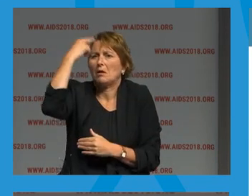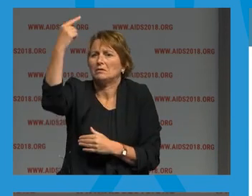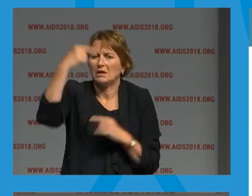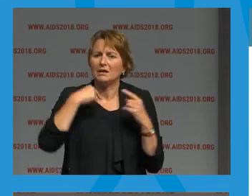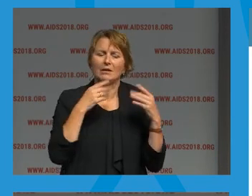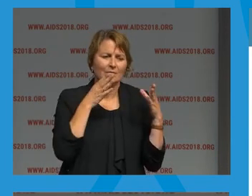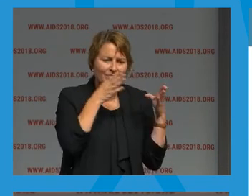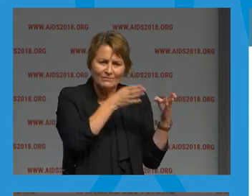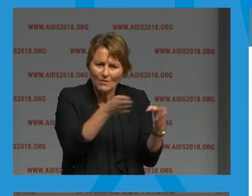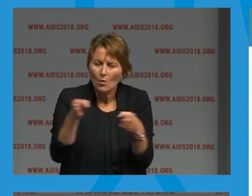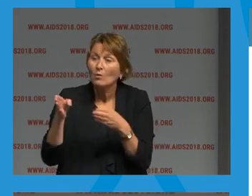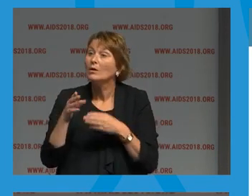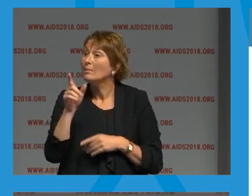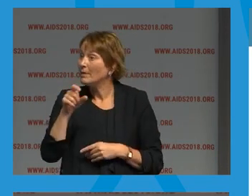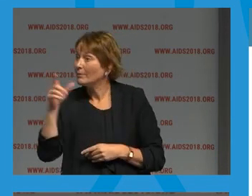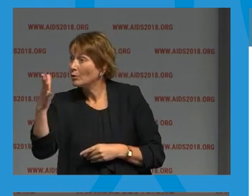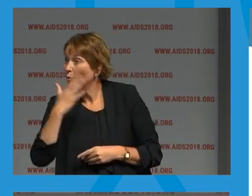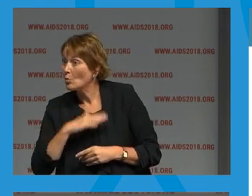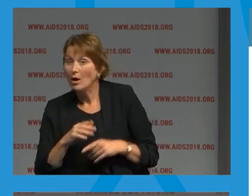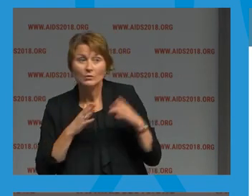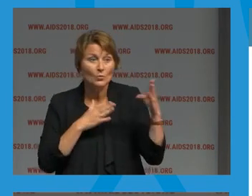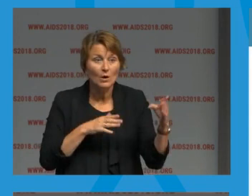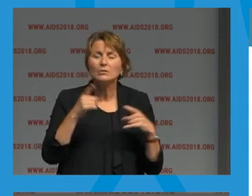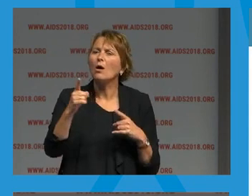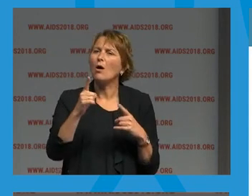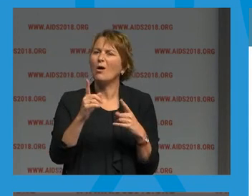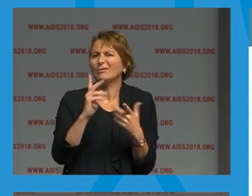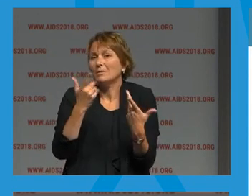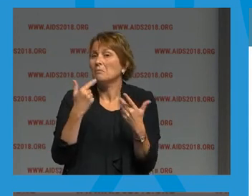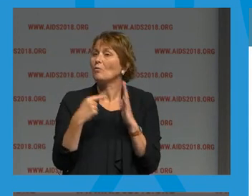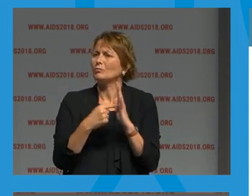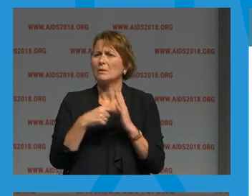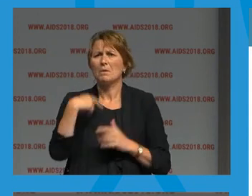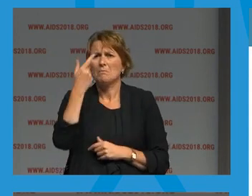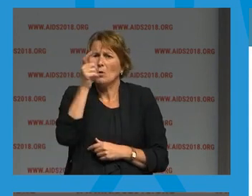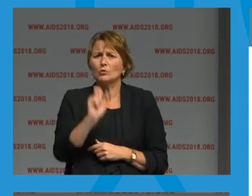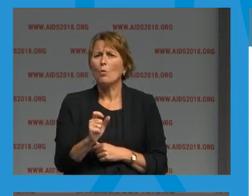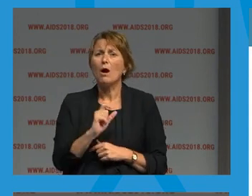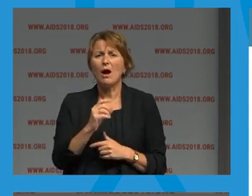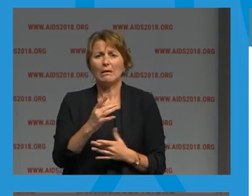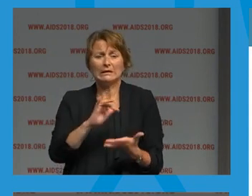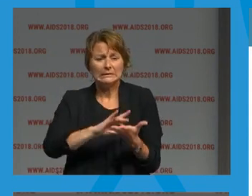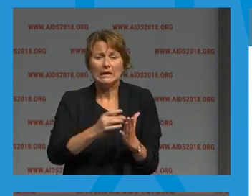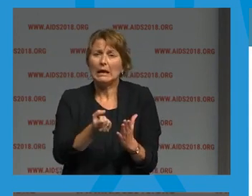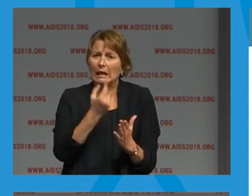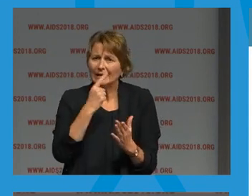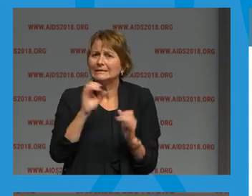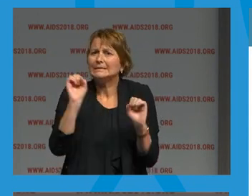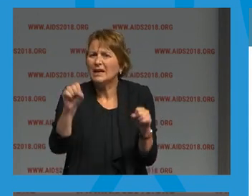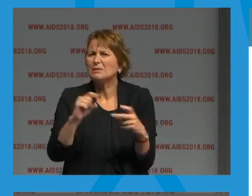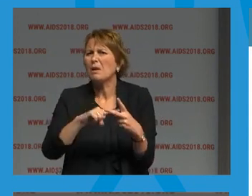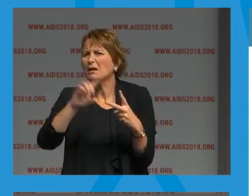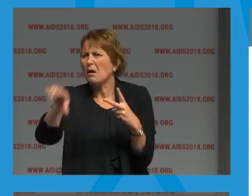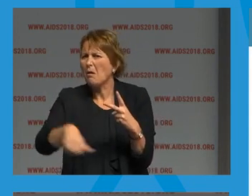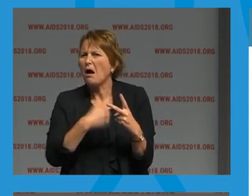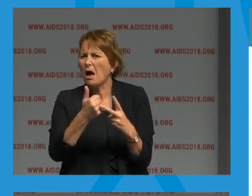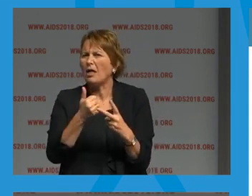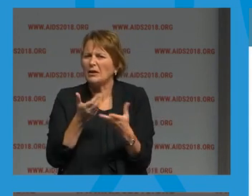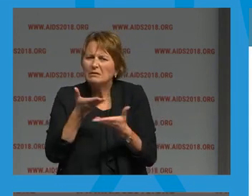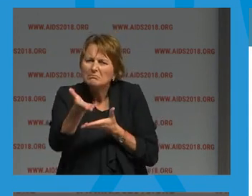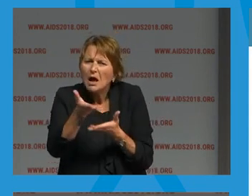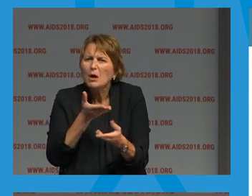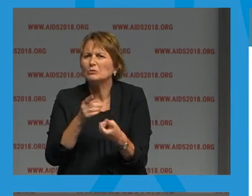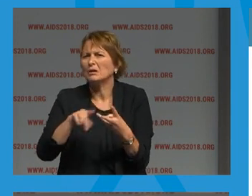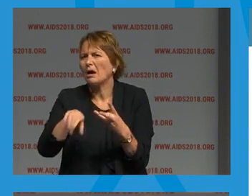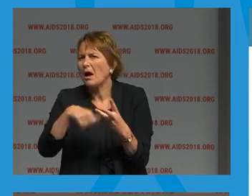on the people who need additional adherence counseling or additional input for improving viral load suppression. That dotted